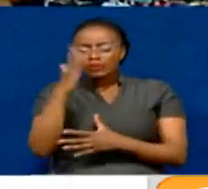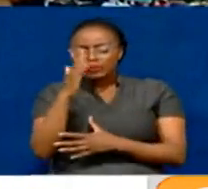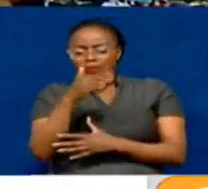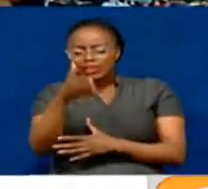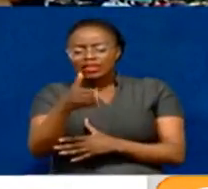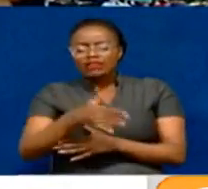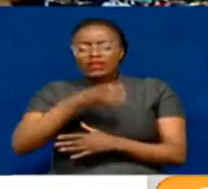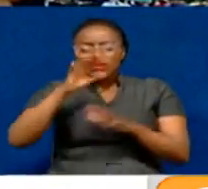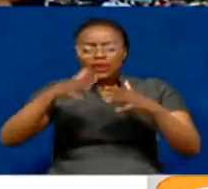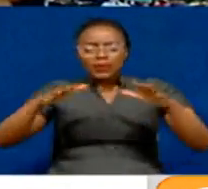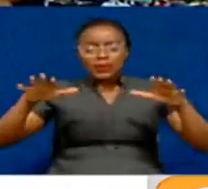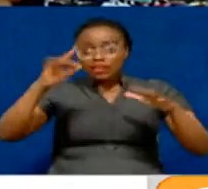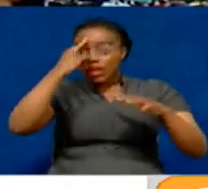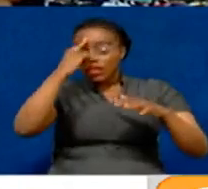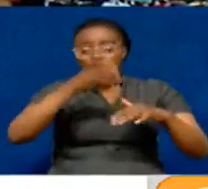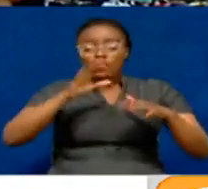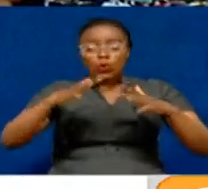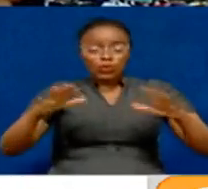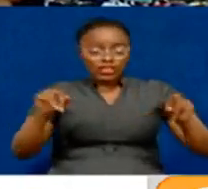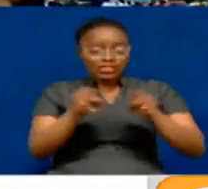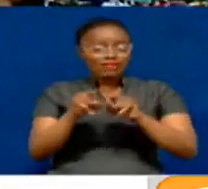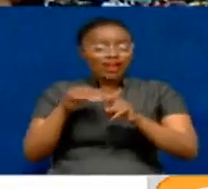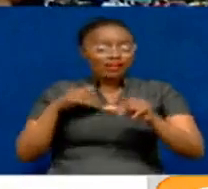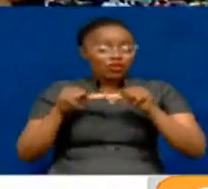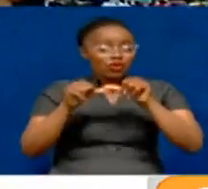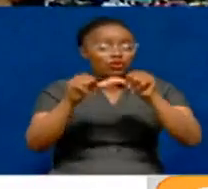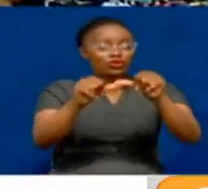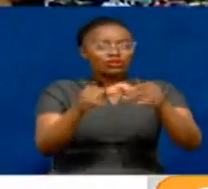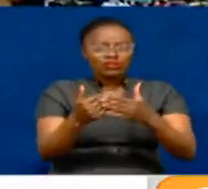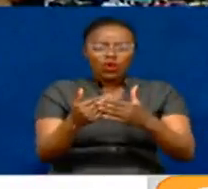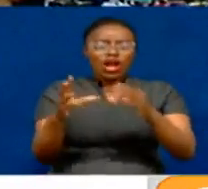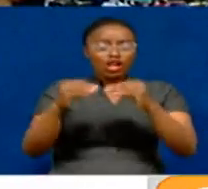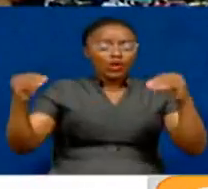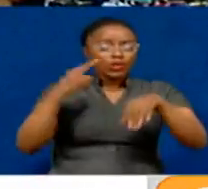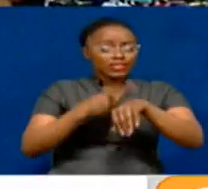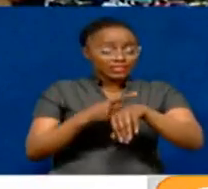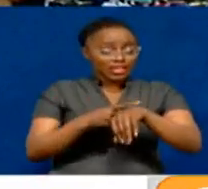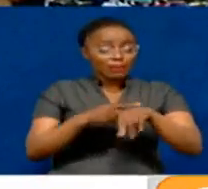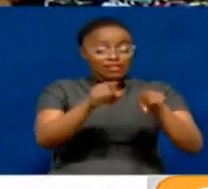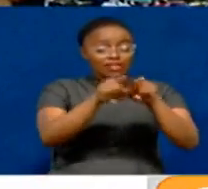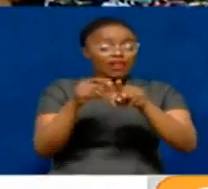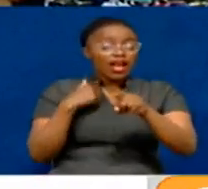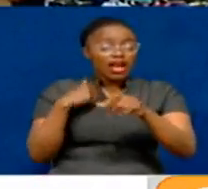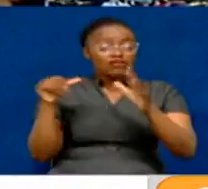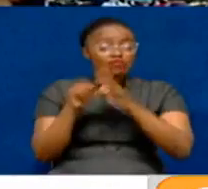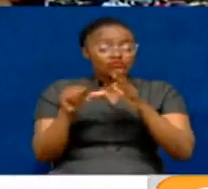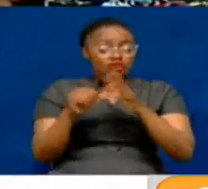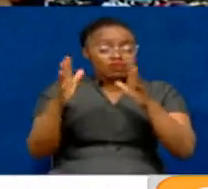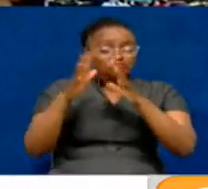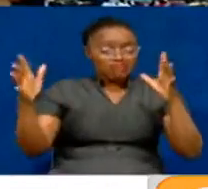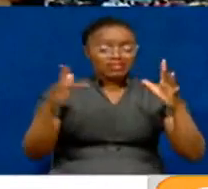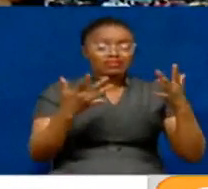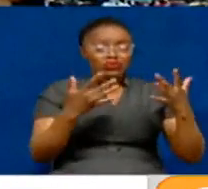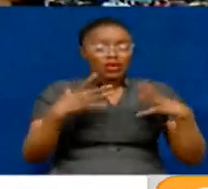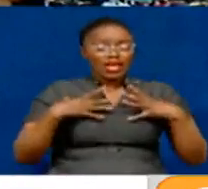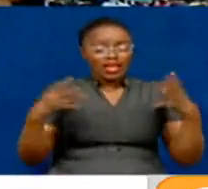to the Indian Ocean, according to the residents, and this has been going on for a while now and poses health concerns not only